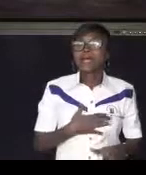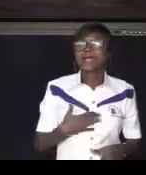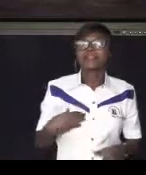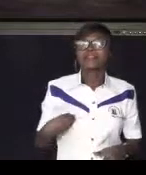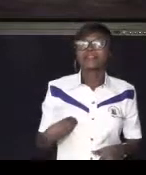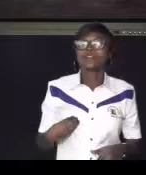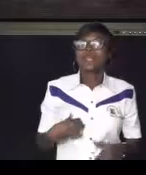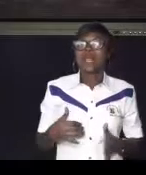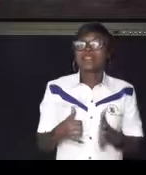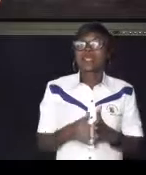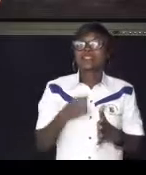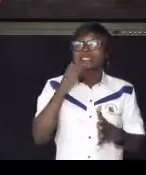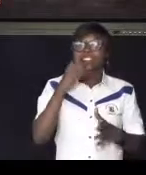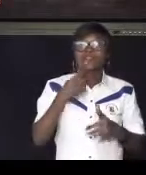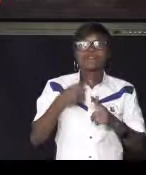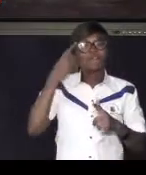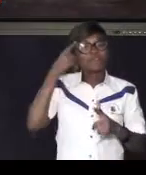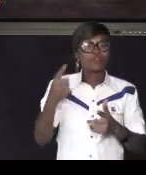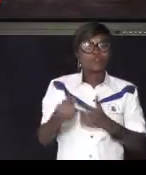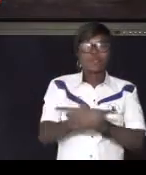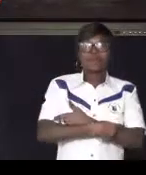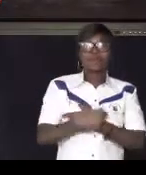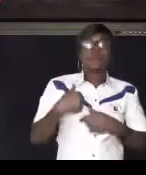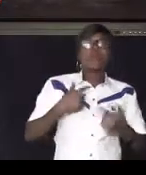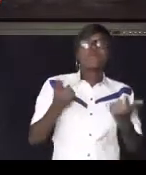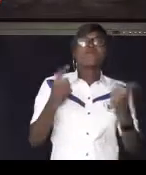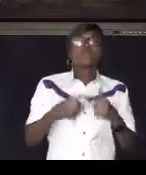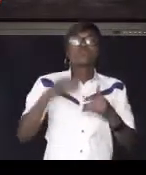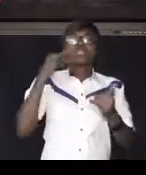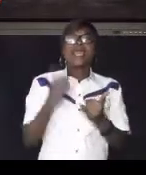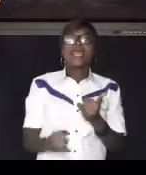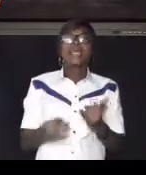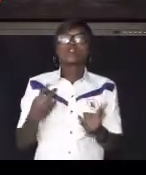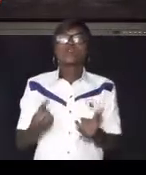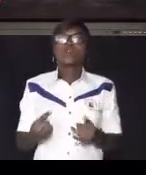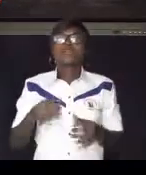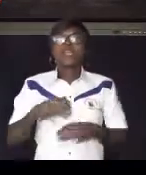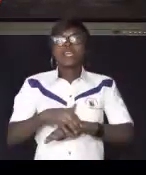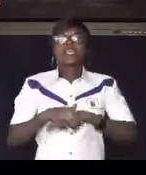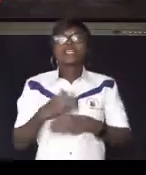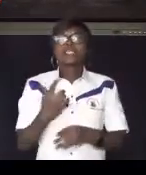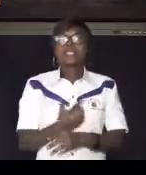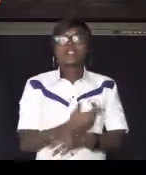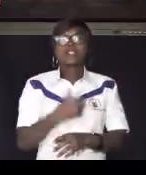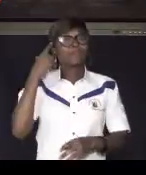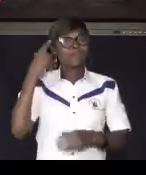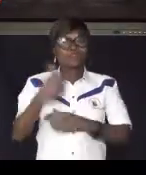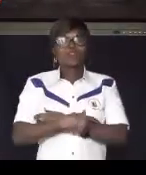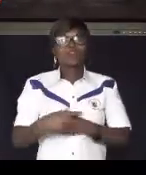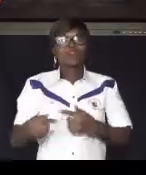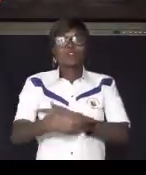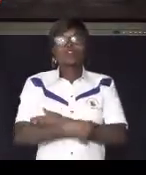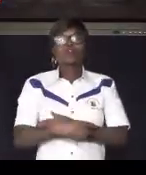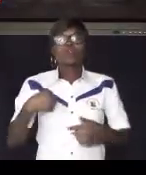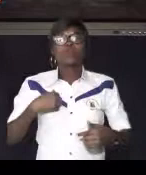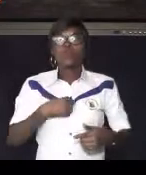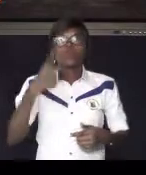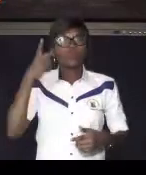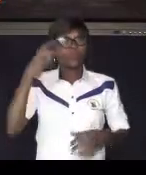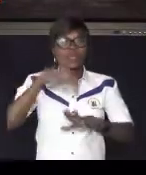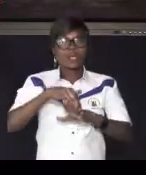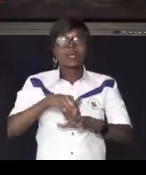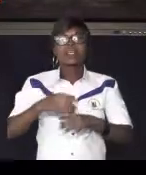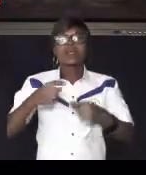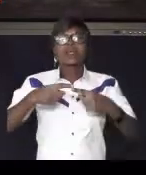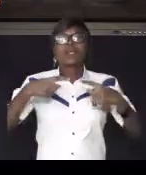And that's it for today. We have come to the end of the English Studies lesson for today. Today, we looked